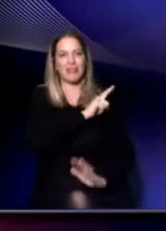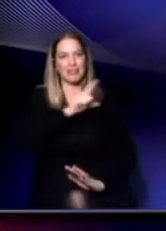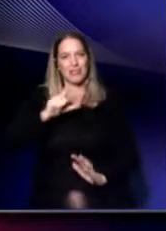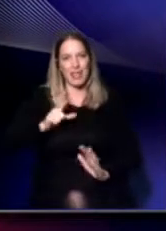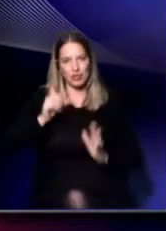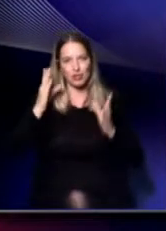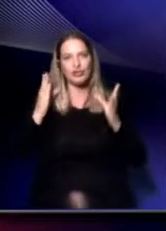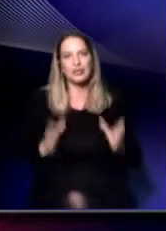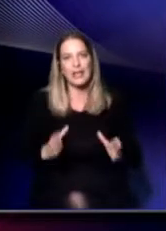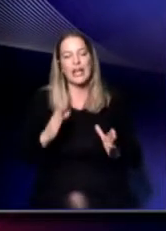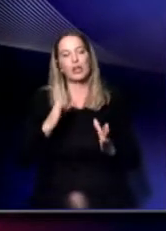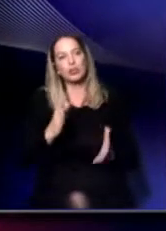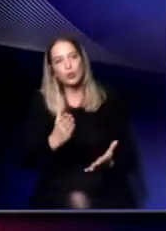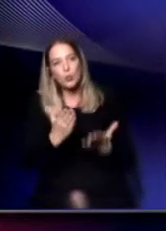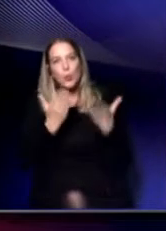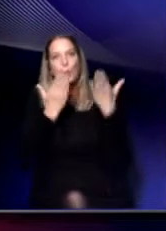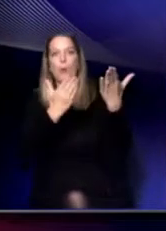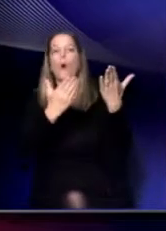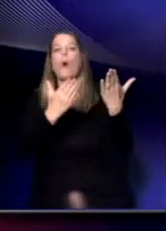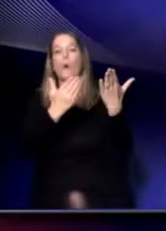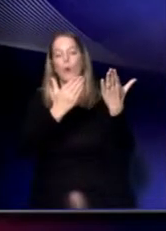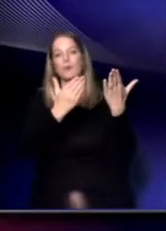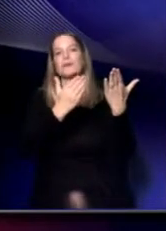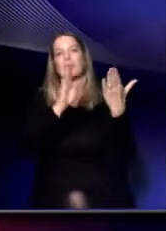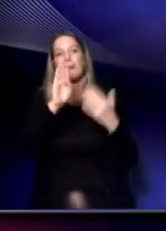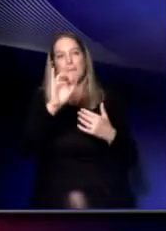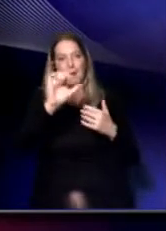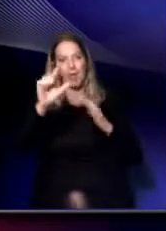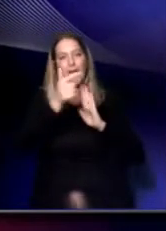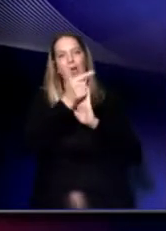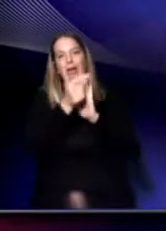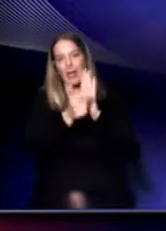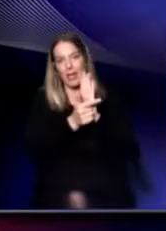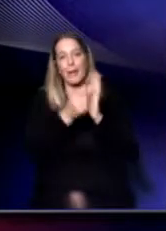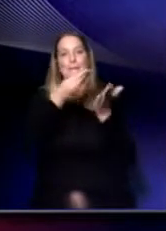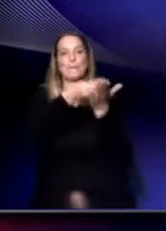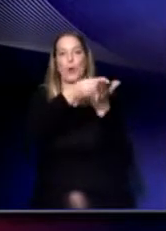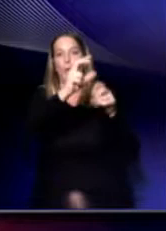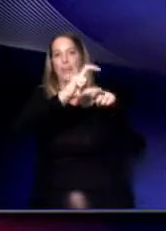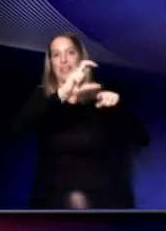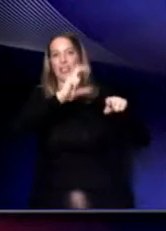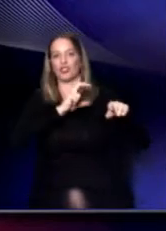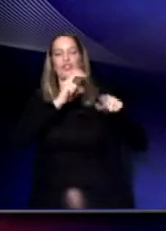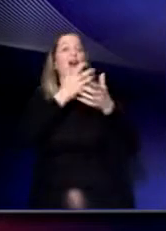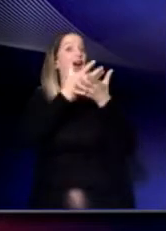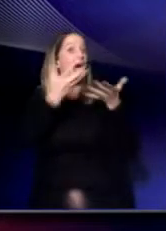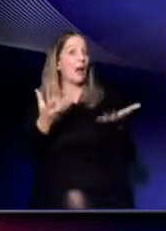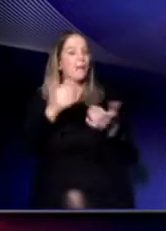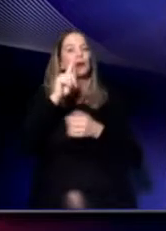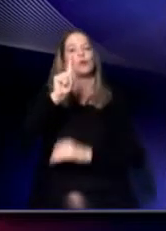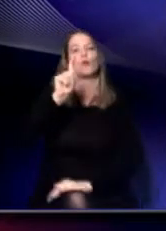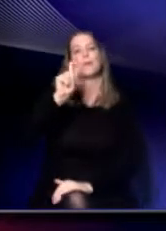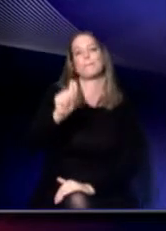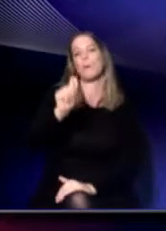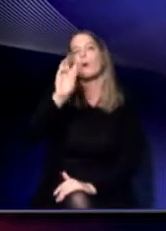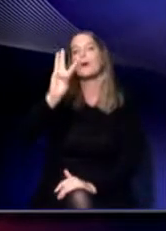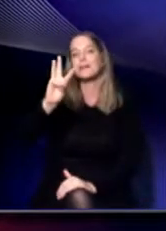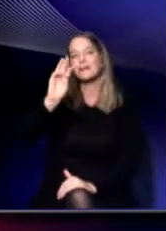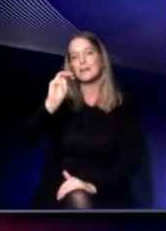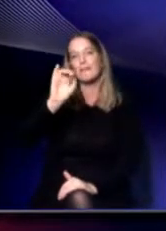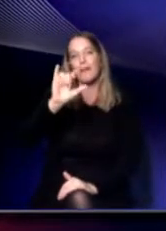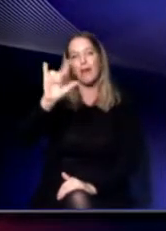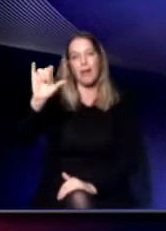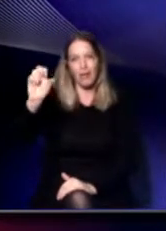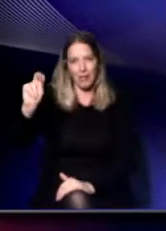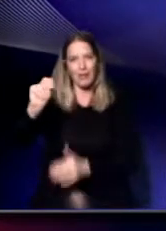propose a bill for an appropriations bill for $1.6 million,